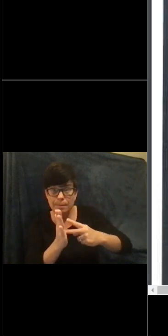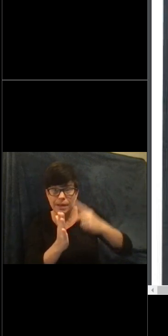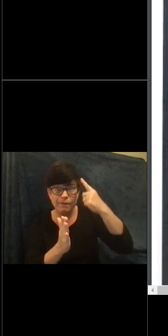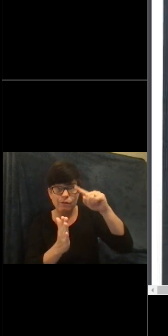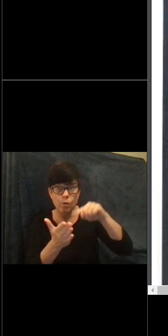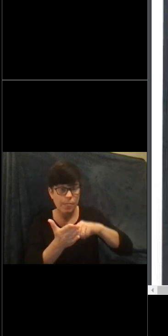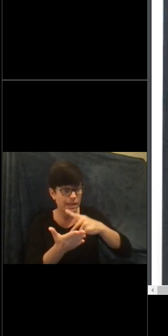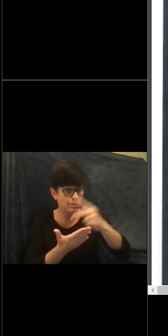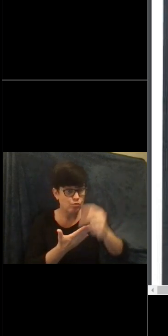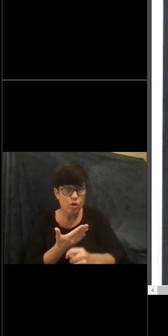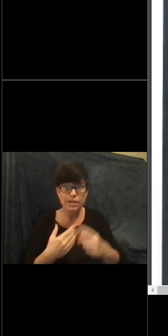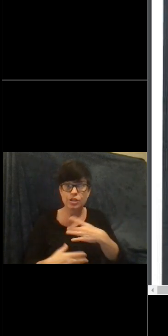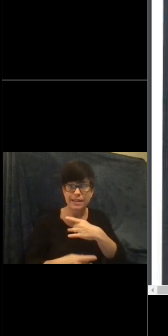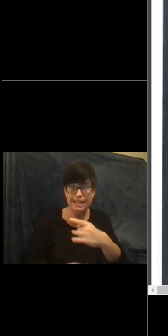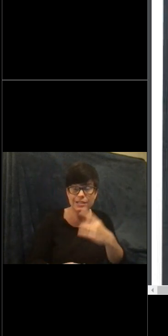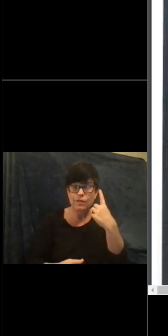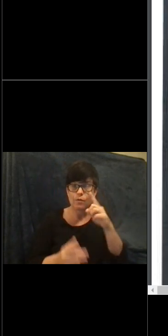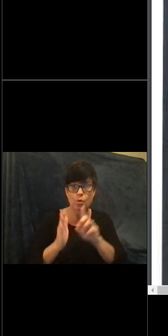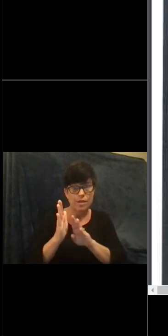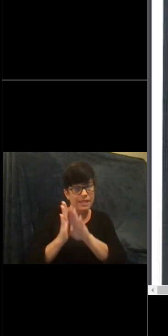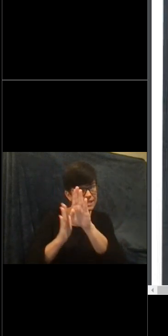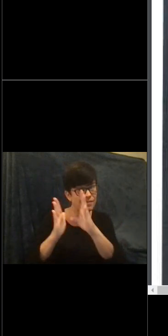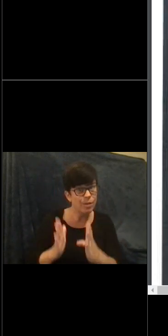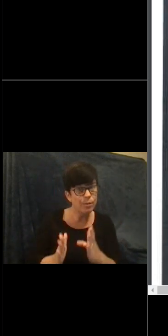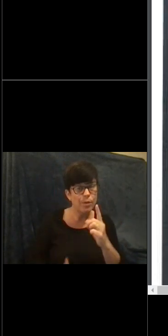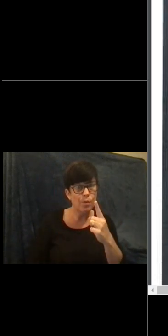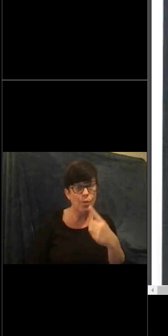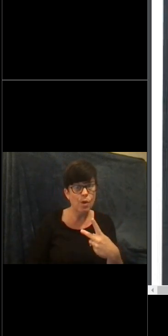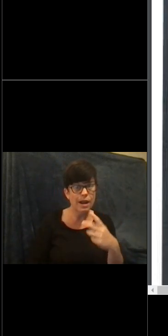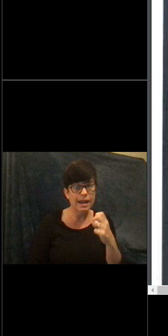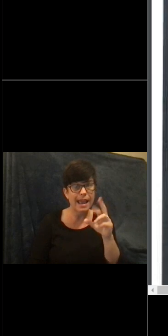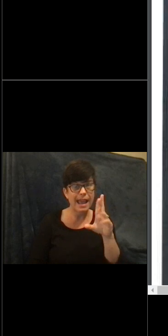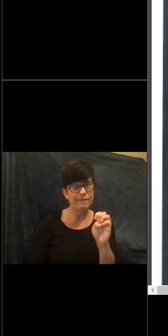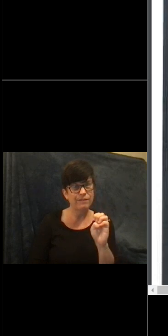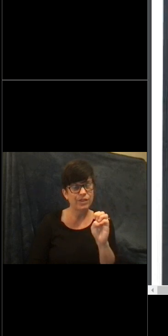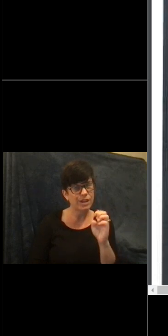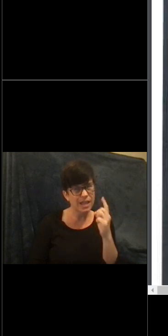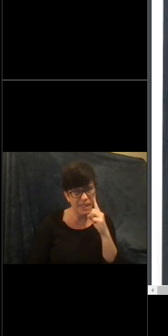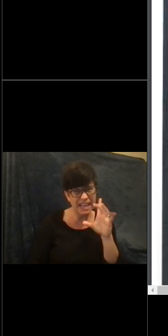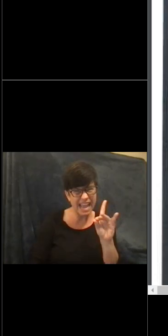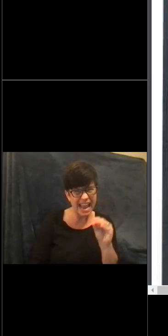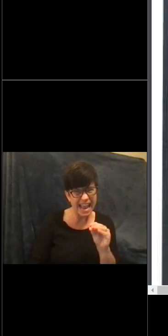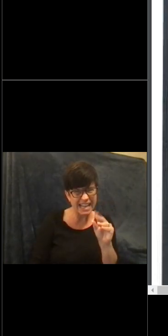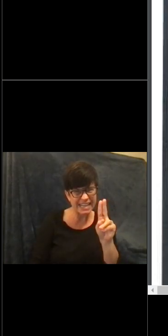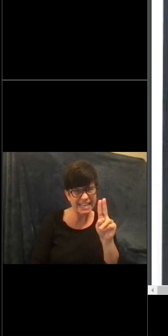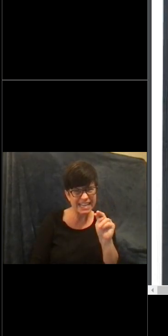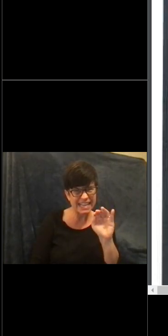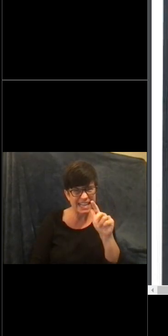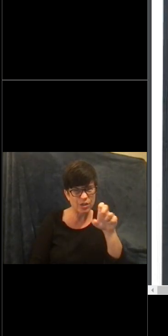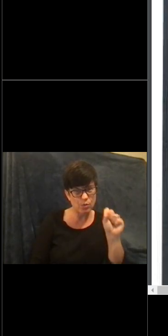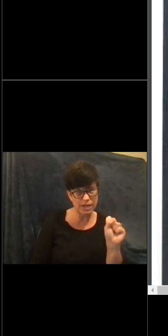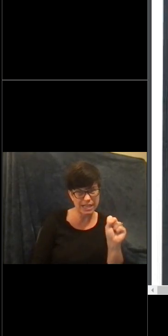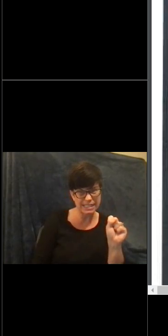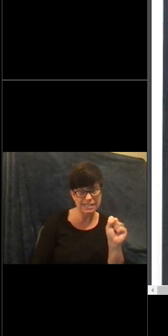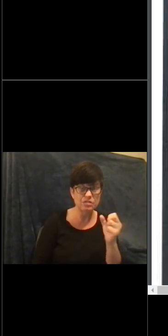interest for this developer, right? Half an acre, I think this is zoned at 80 units per acre. And if